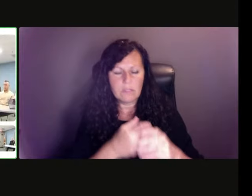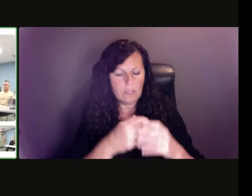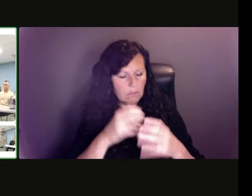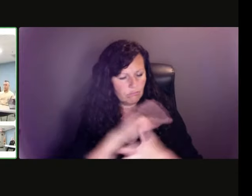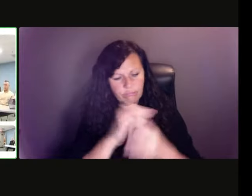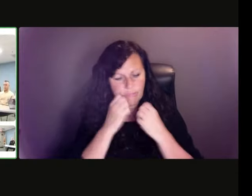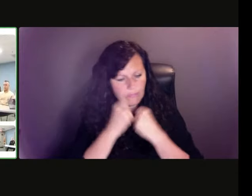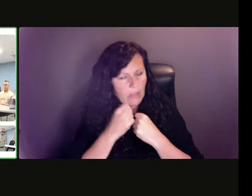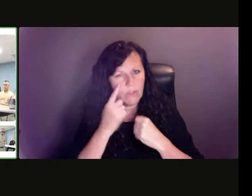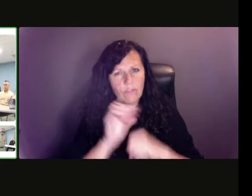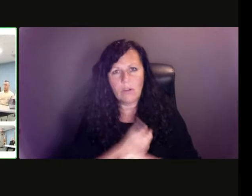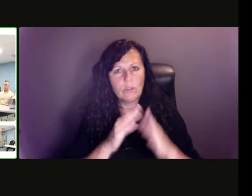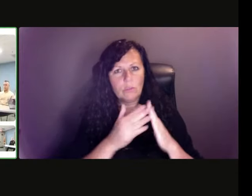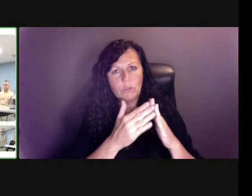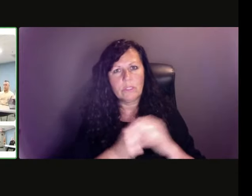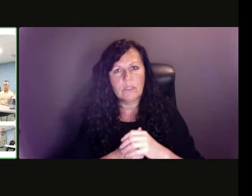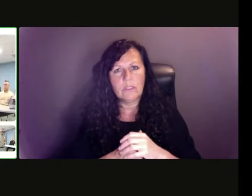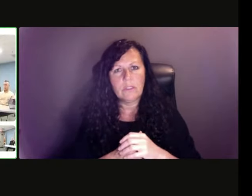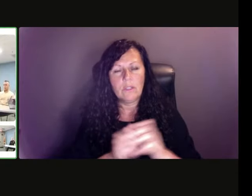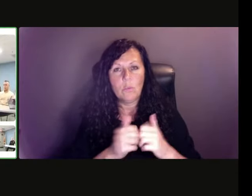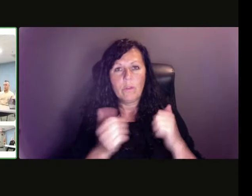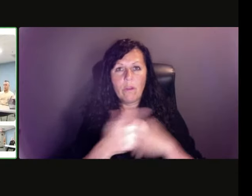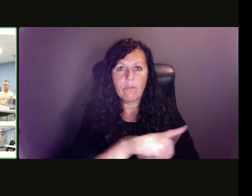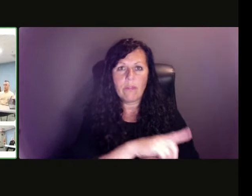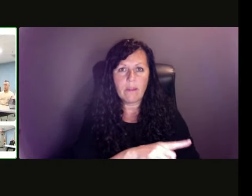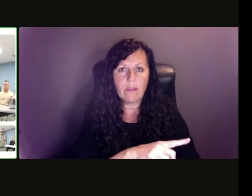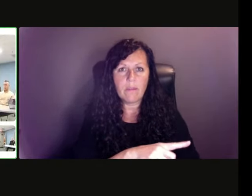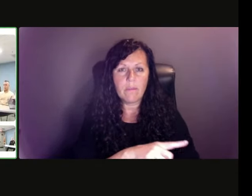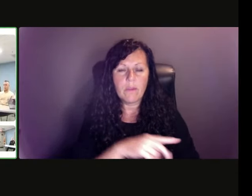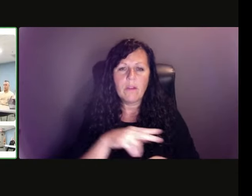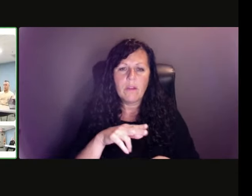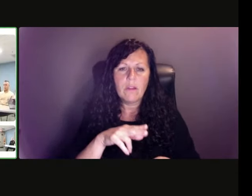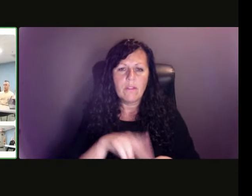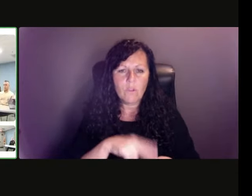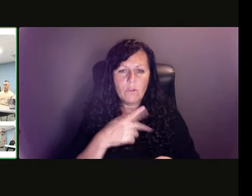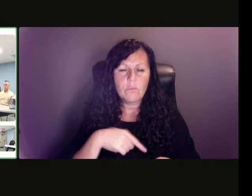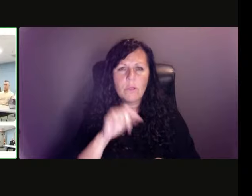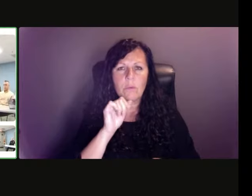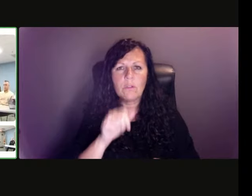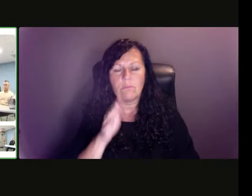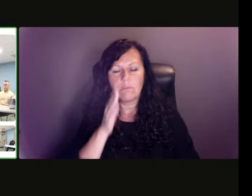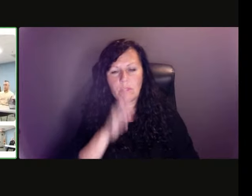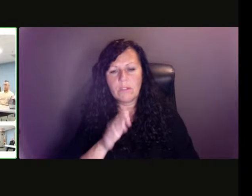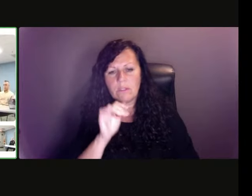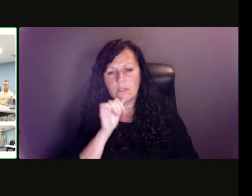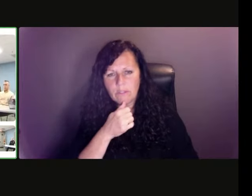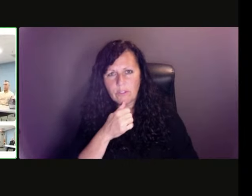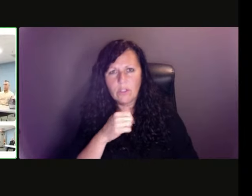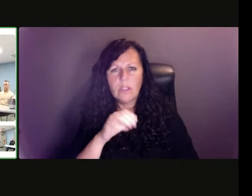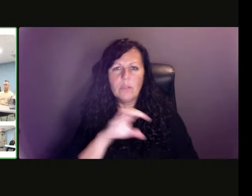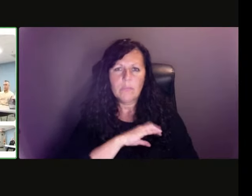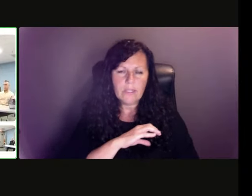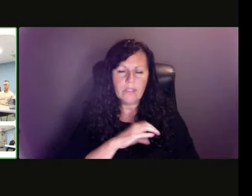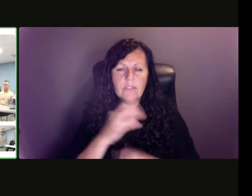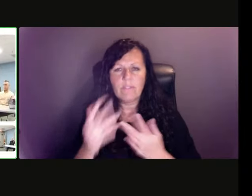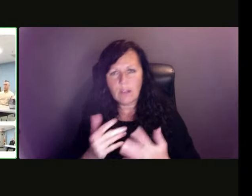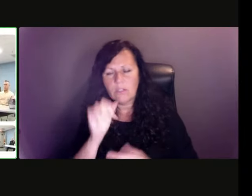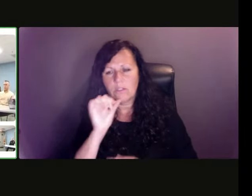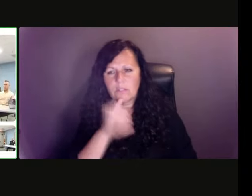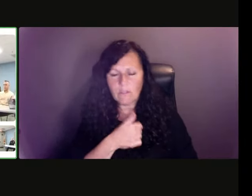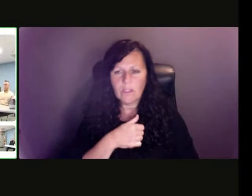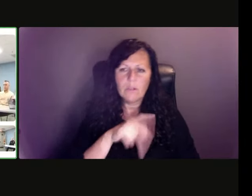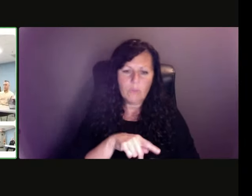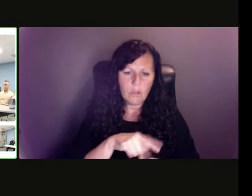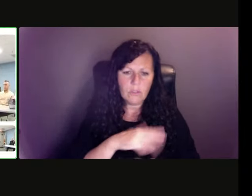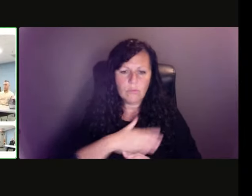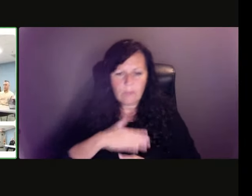community. And without them, we, of course, would suffer. Police and fire would suffer. Parks and Recreation would suffer. So